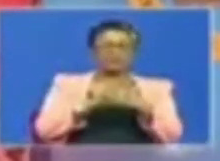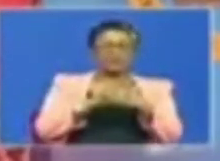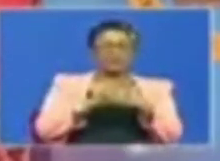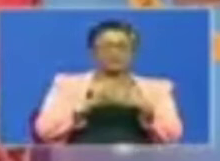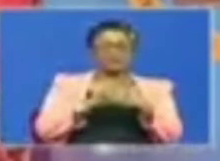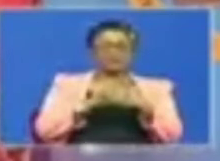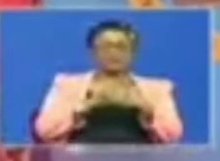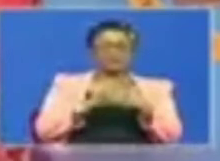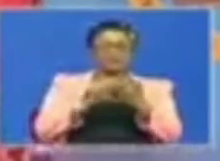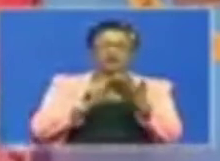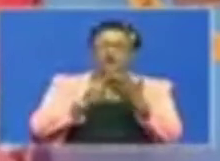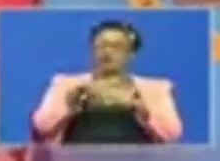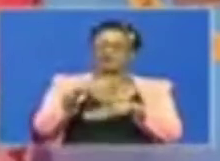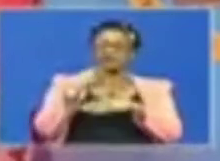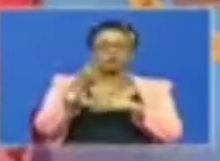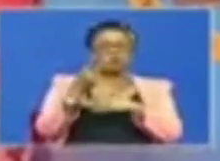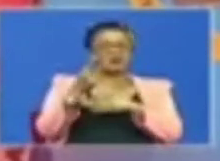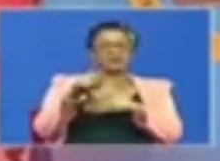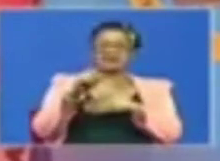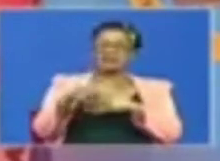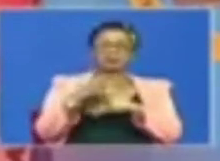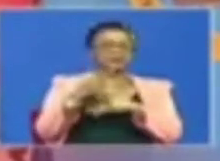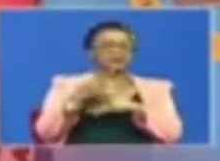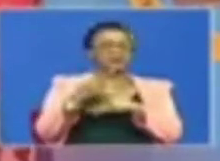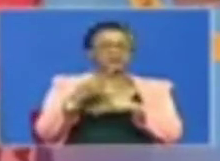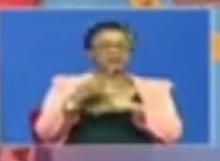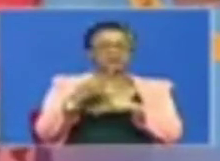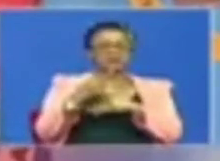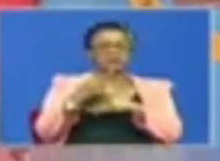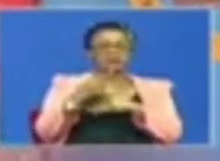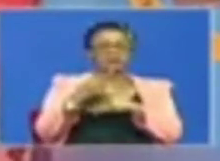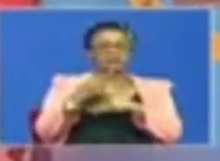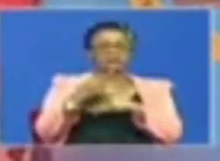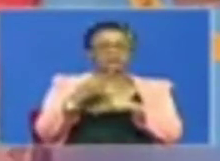the 200,000 figure to